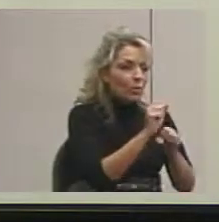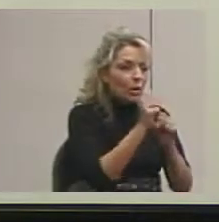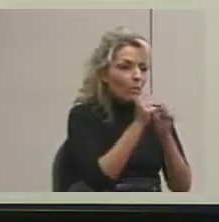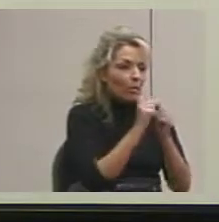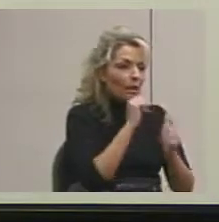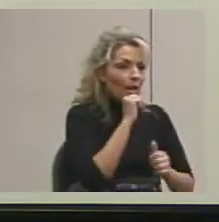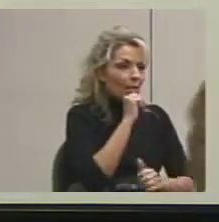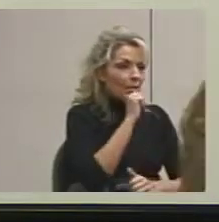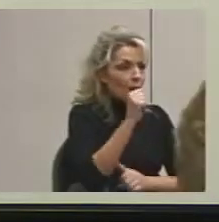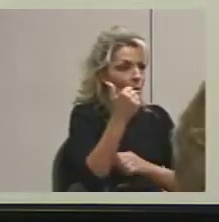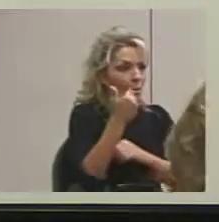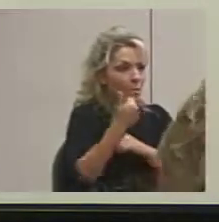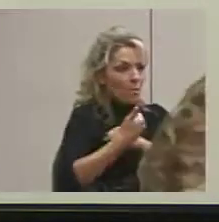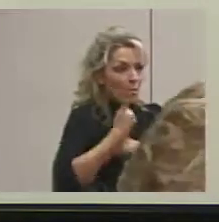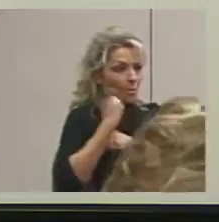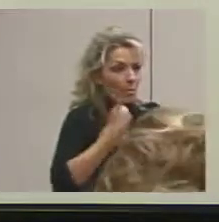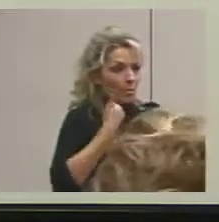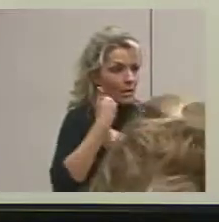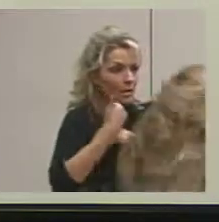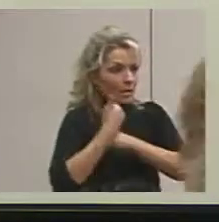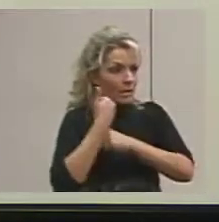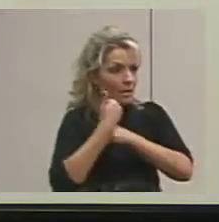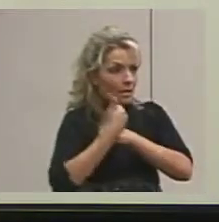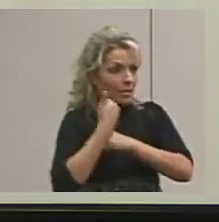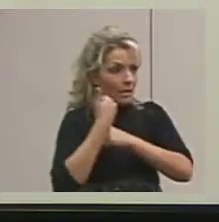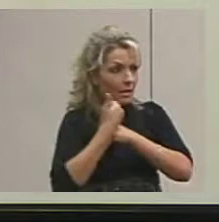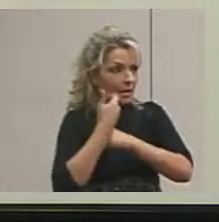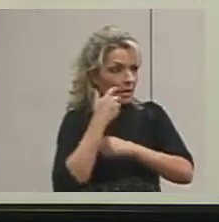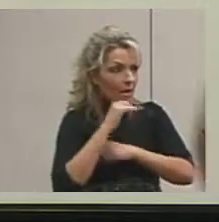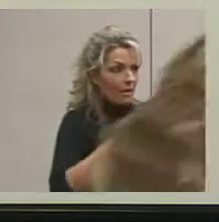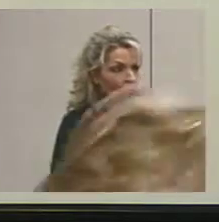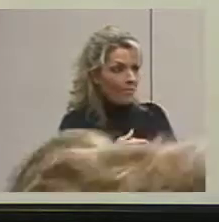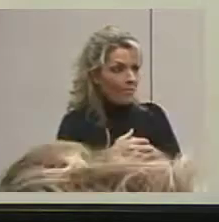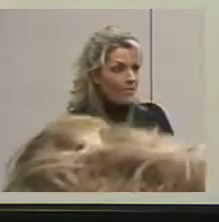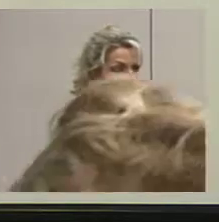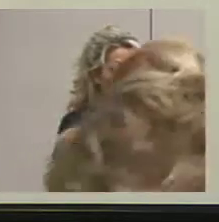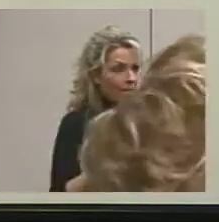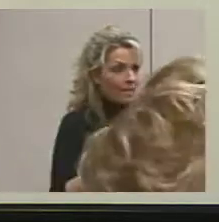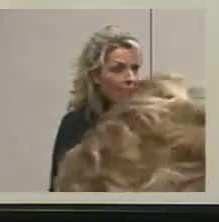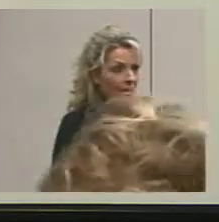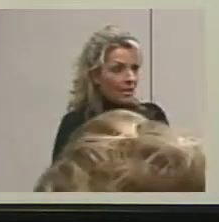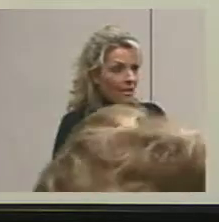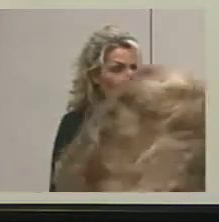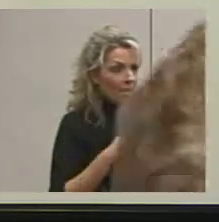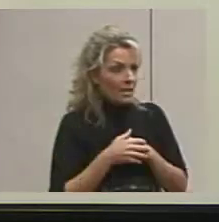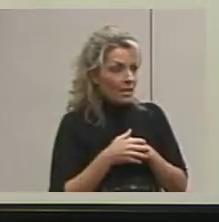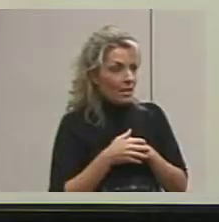blame whoever. Next year, he'd have to anyway, so.